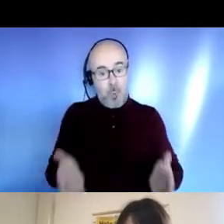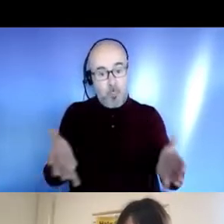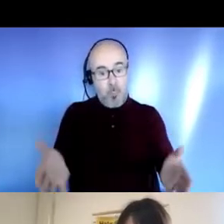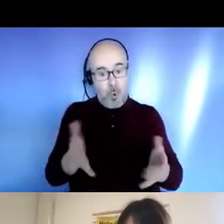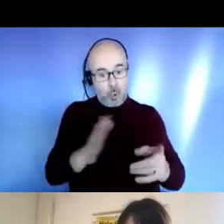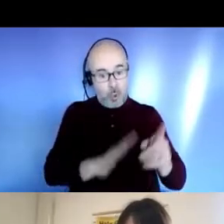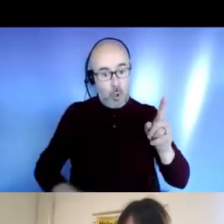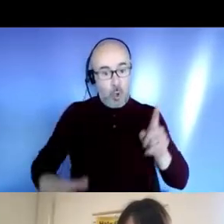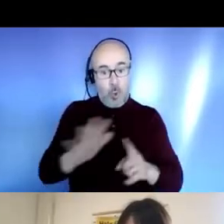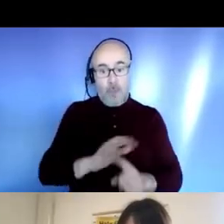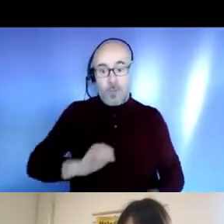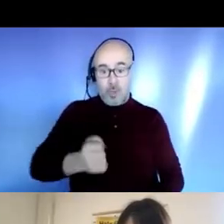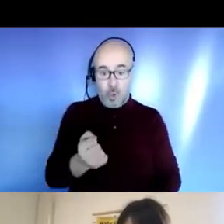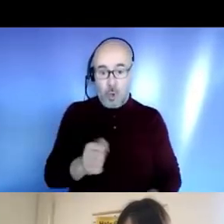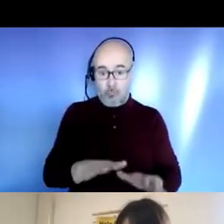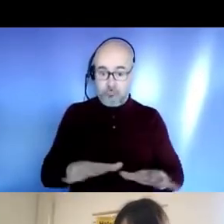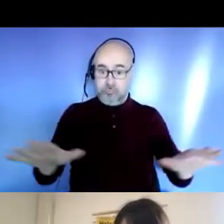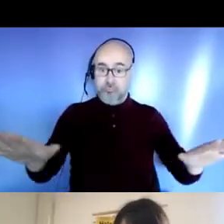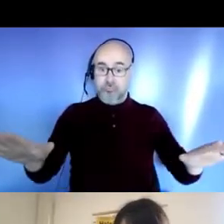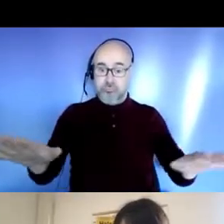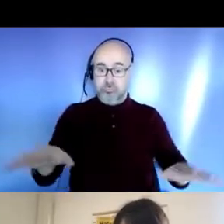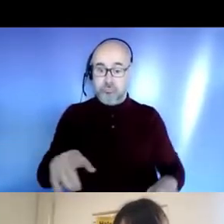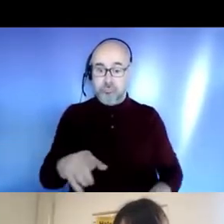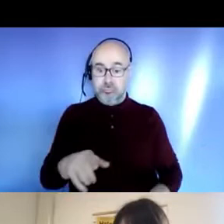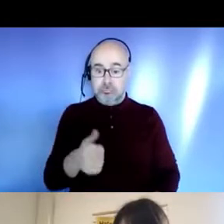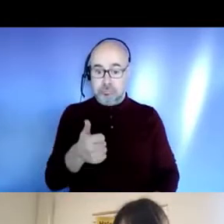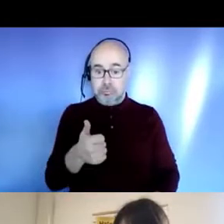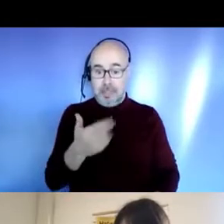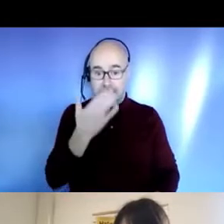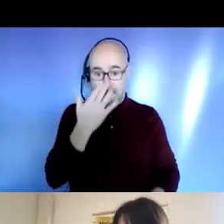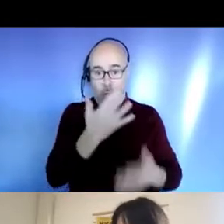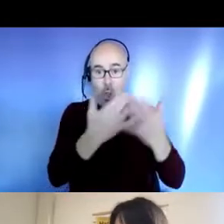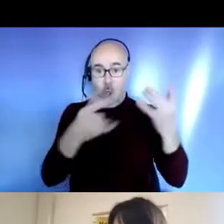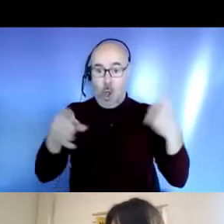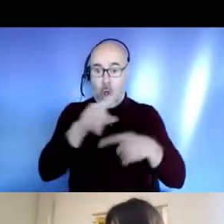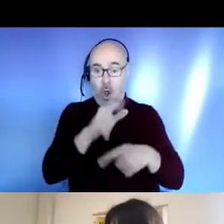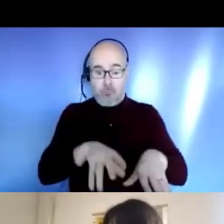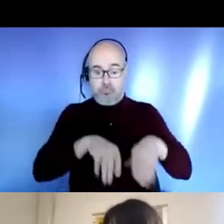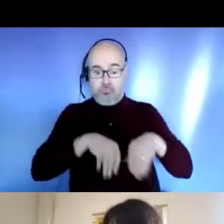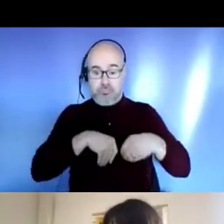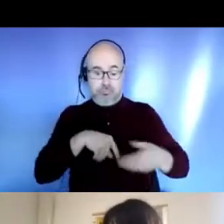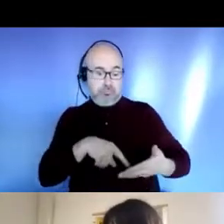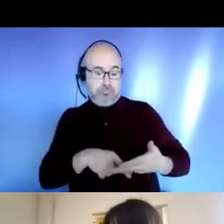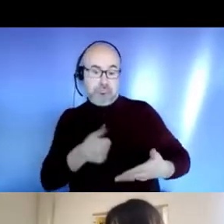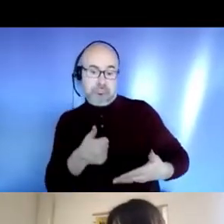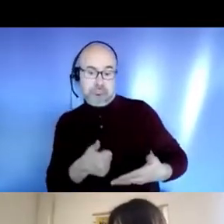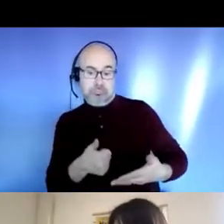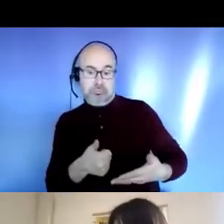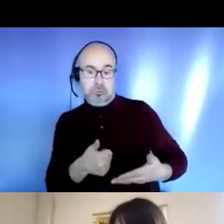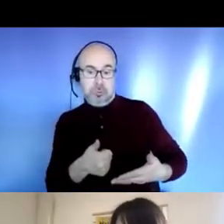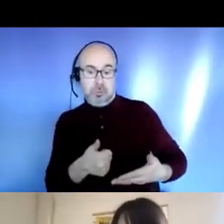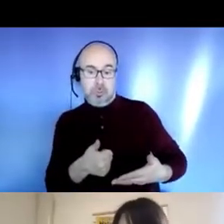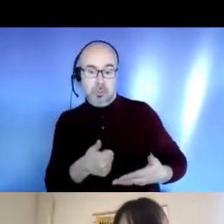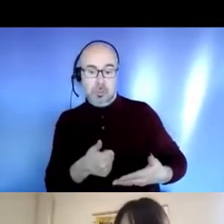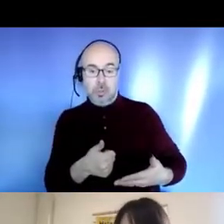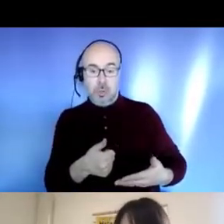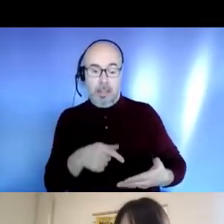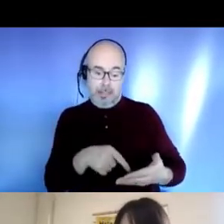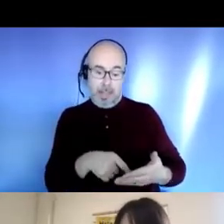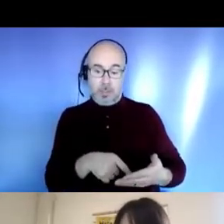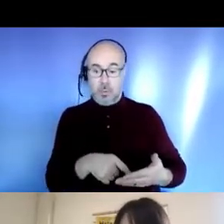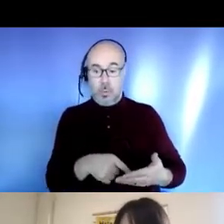Scotland with a great uptake and response to that. So that was, I guess,